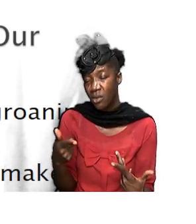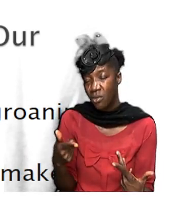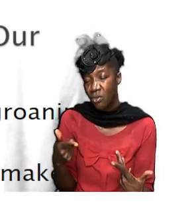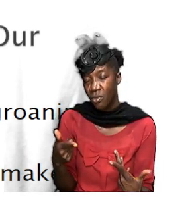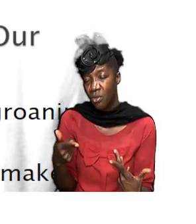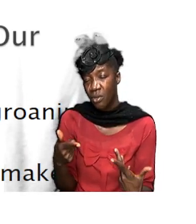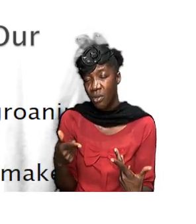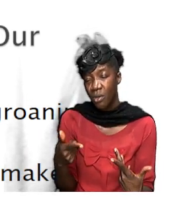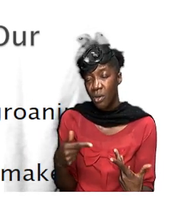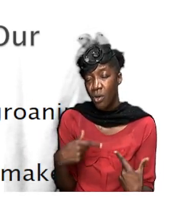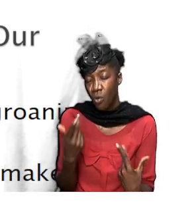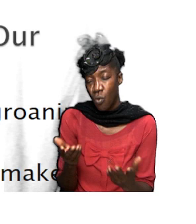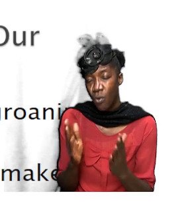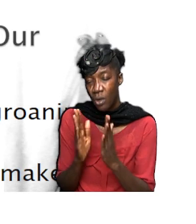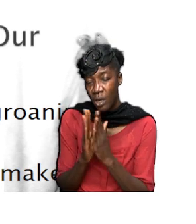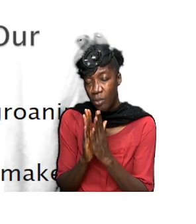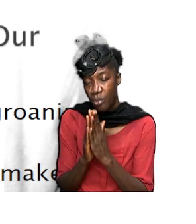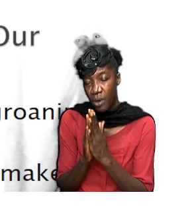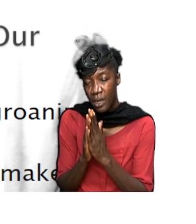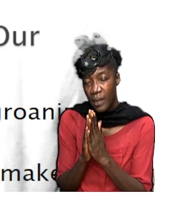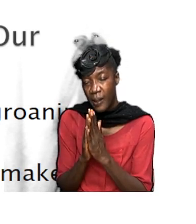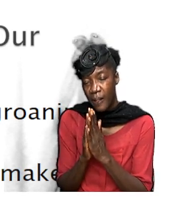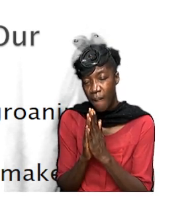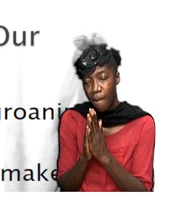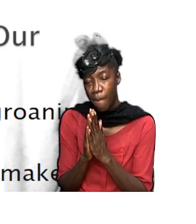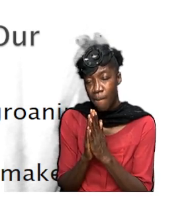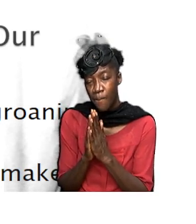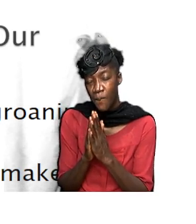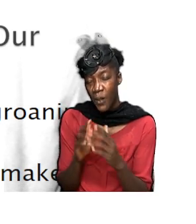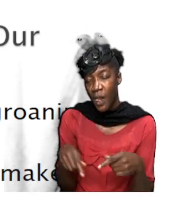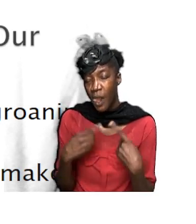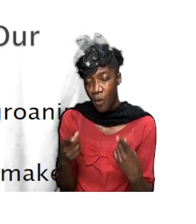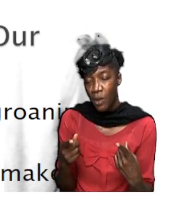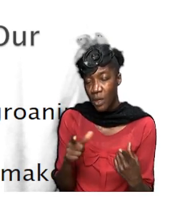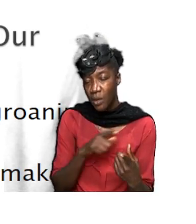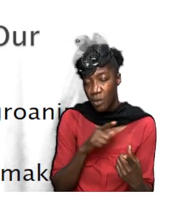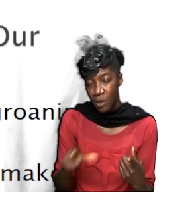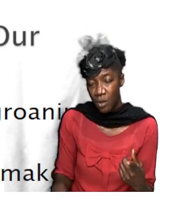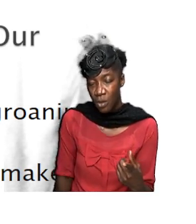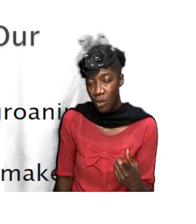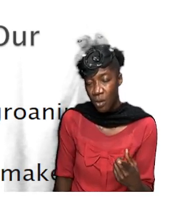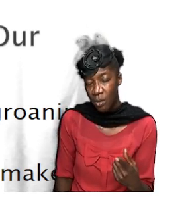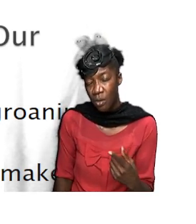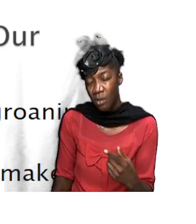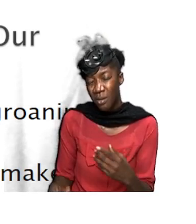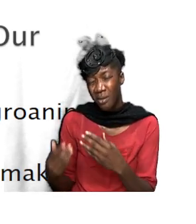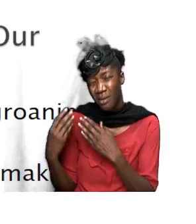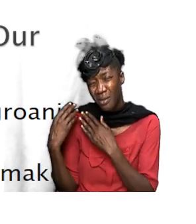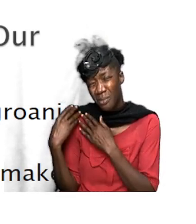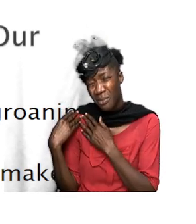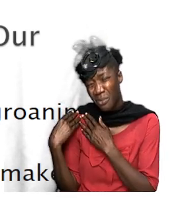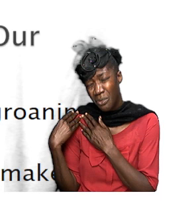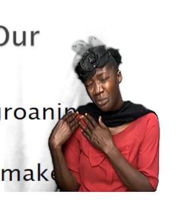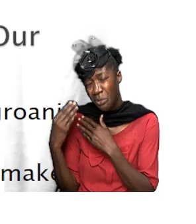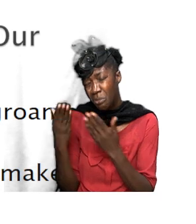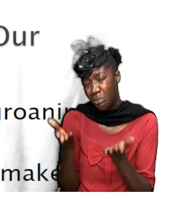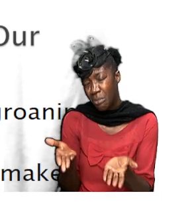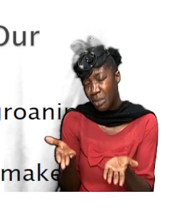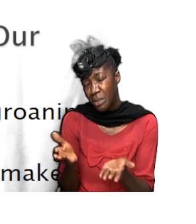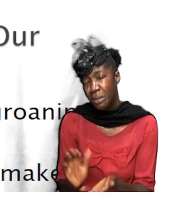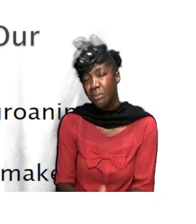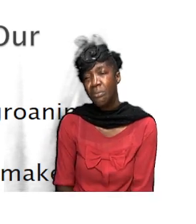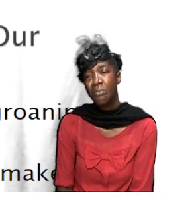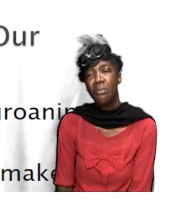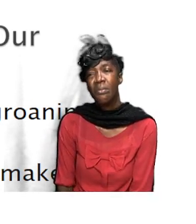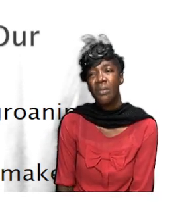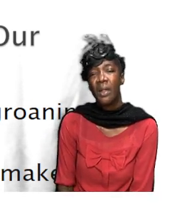in prayer. I am just going as the Lord had burdened me as I prepare myself.